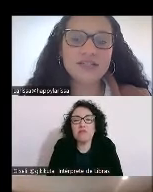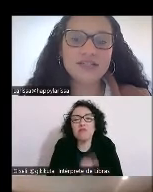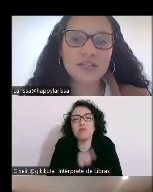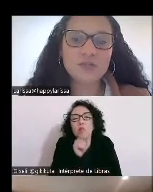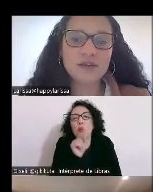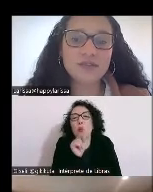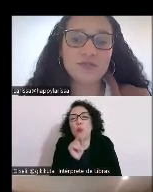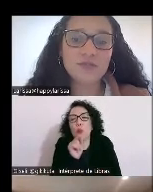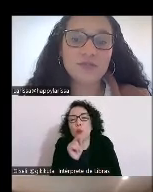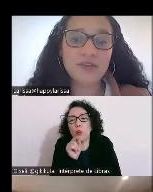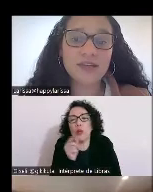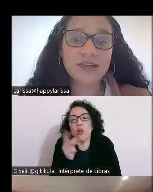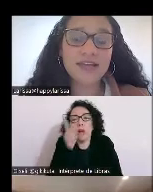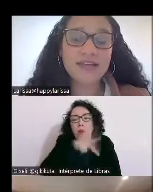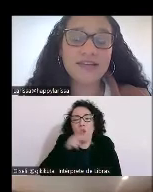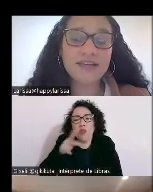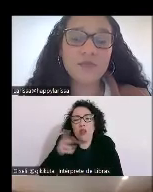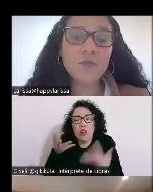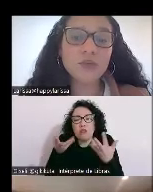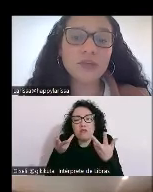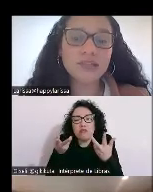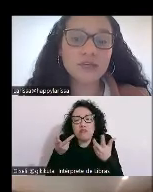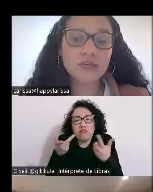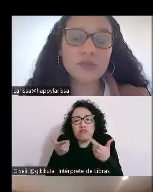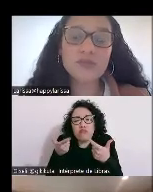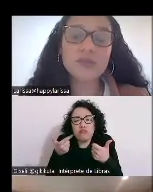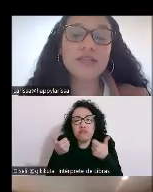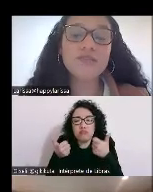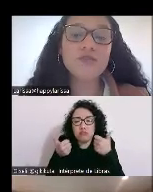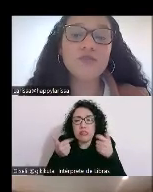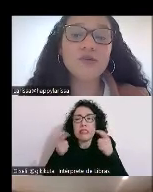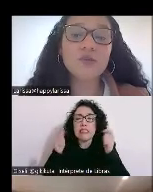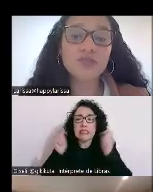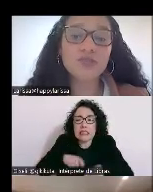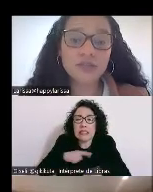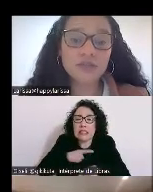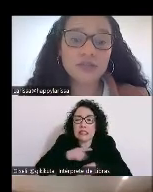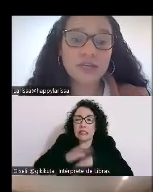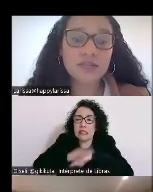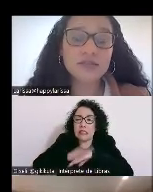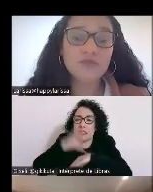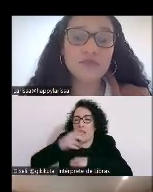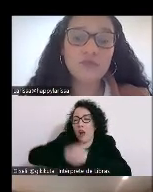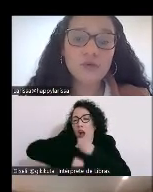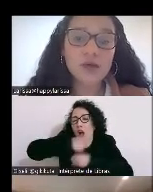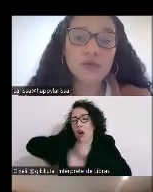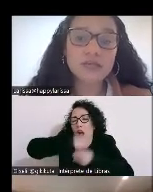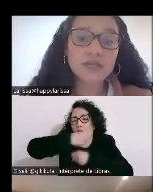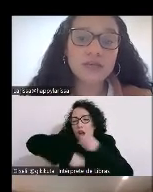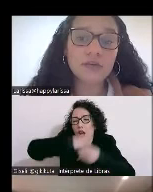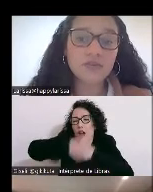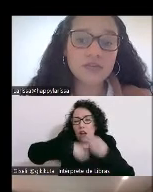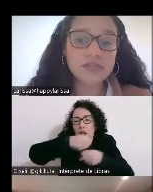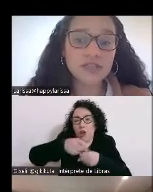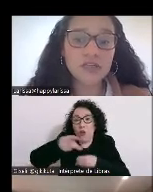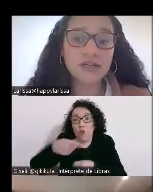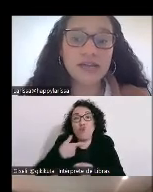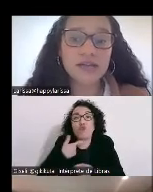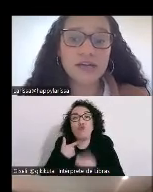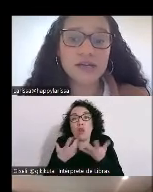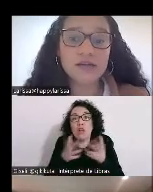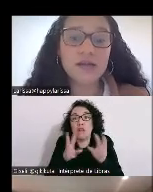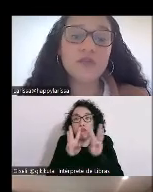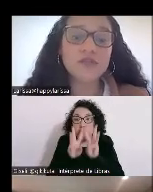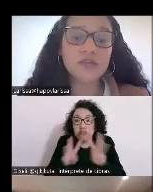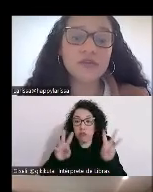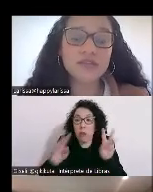qualidades necessárias para desenvolver, ele tem muita matéria sobre isso que ele desenvolveu ao longo de anos. E se você for ao site da Universidade de